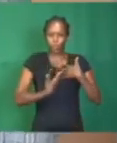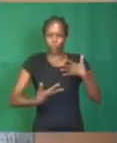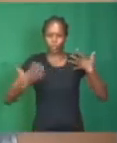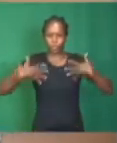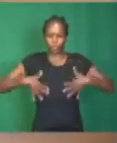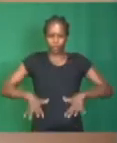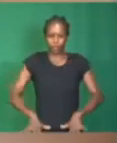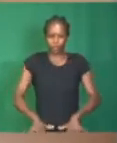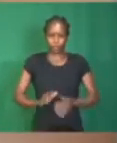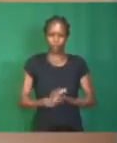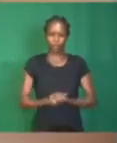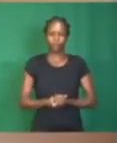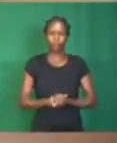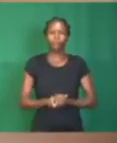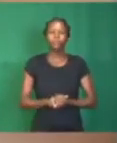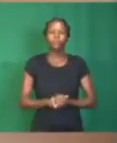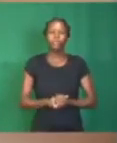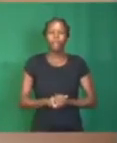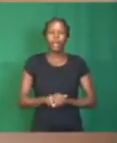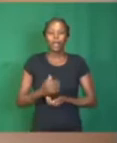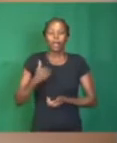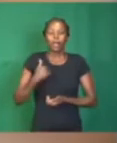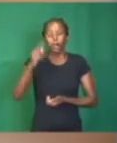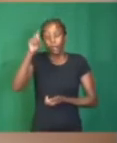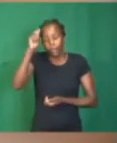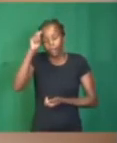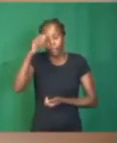lot of you do understand the circulatory system